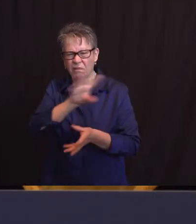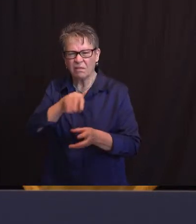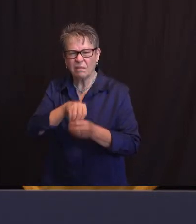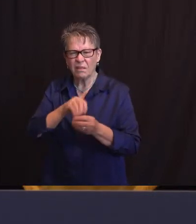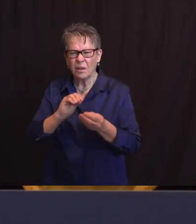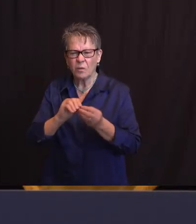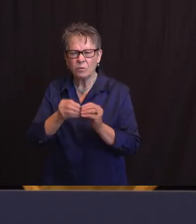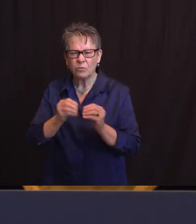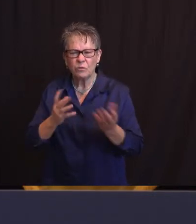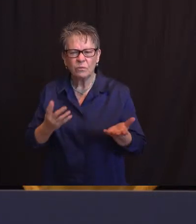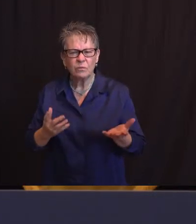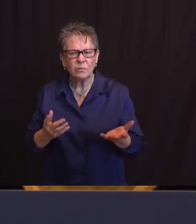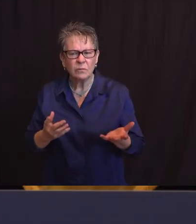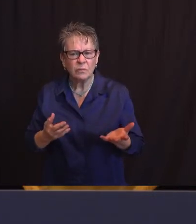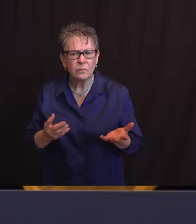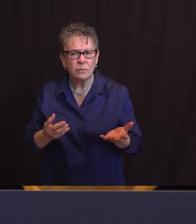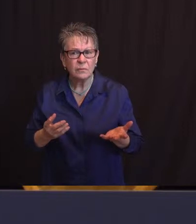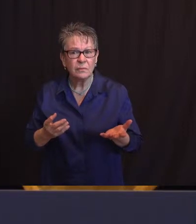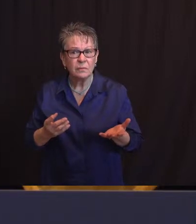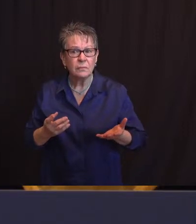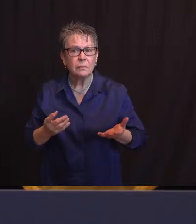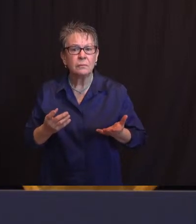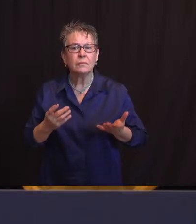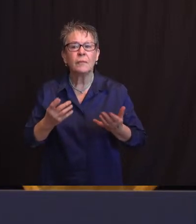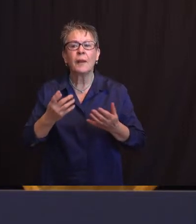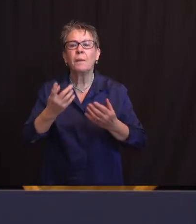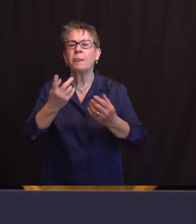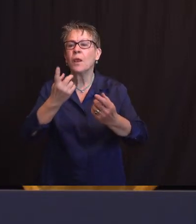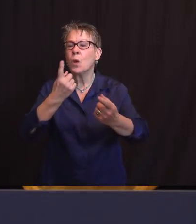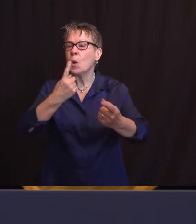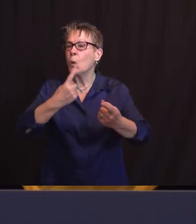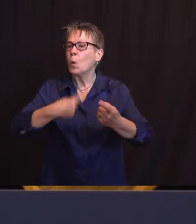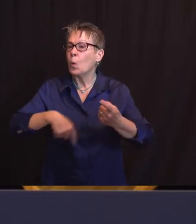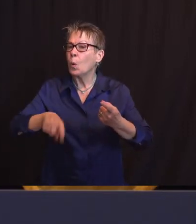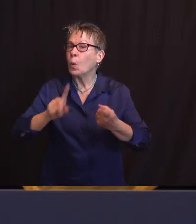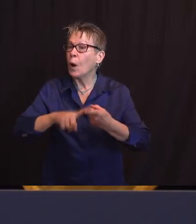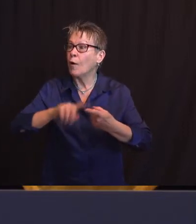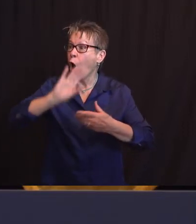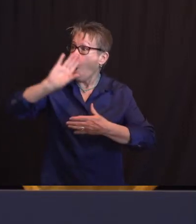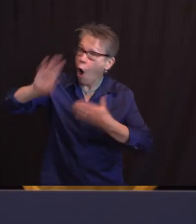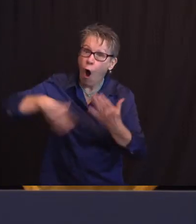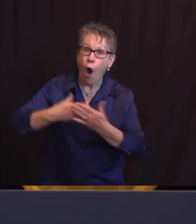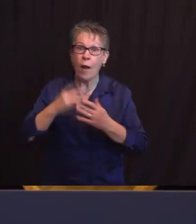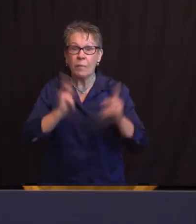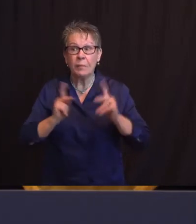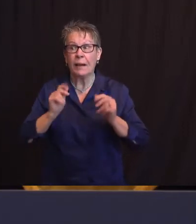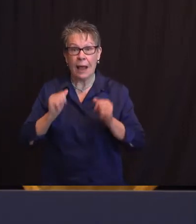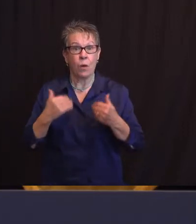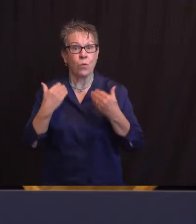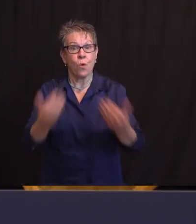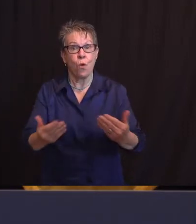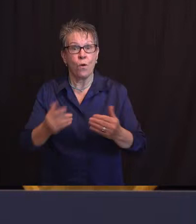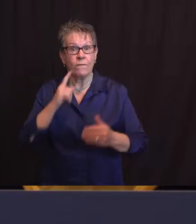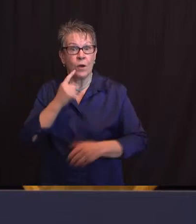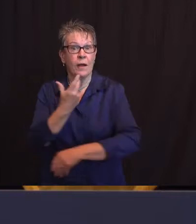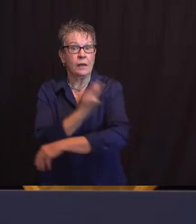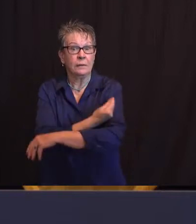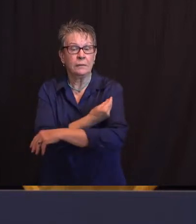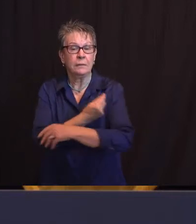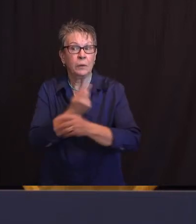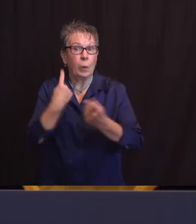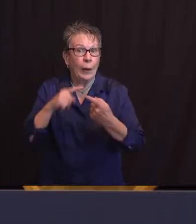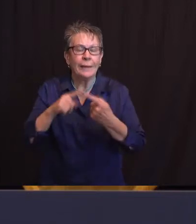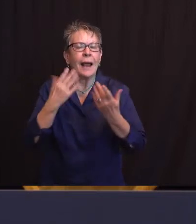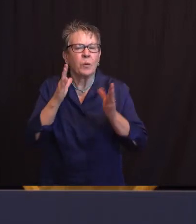going to be a long time from now. I think what we need to see is the actual proof of what we get when we've talked about that